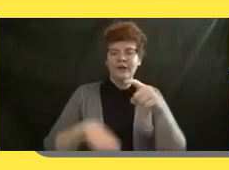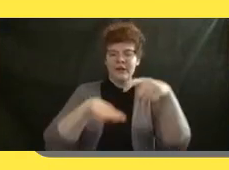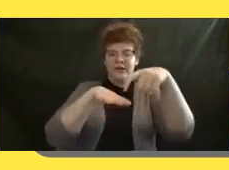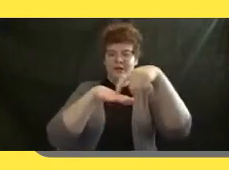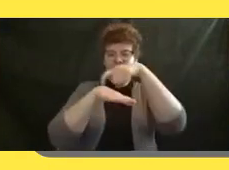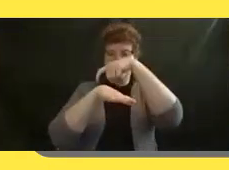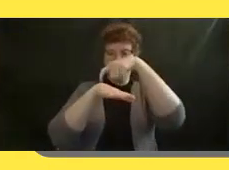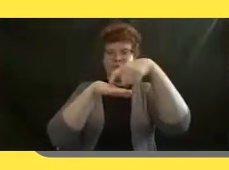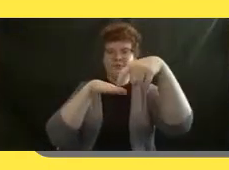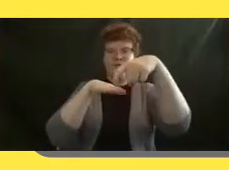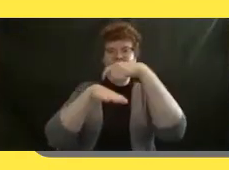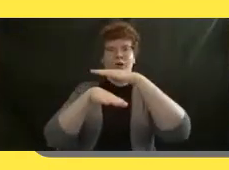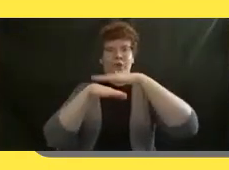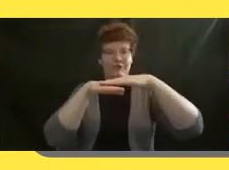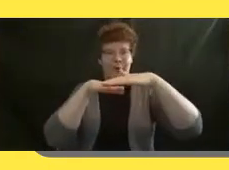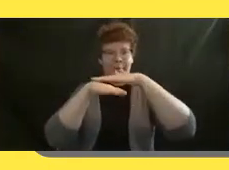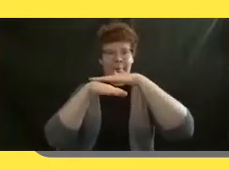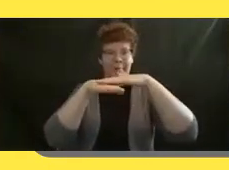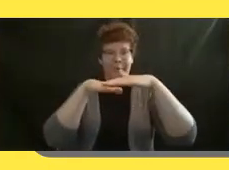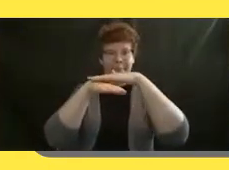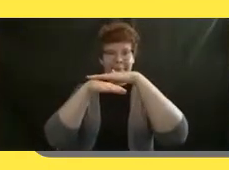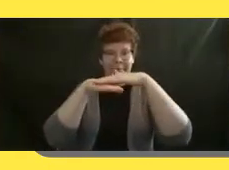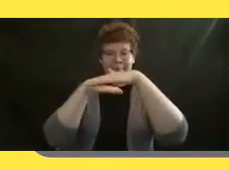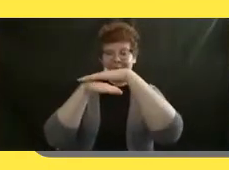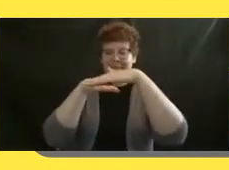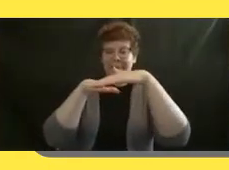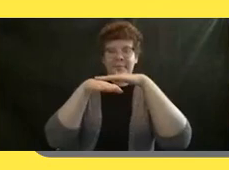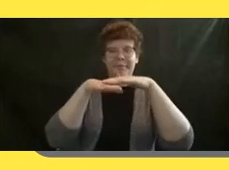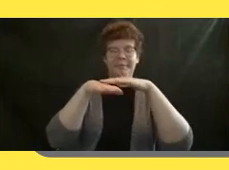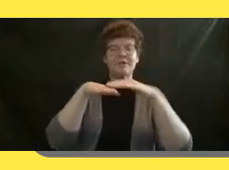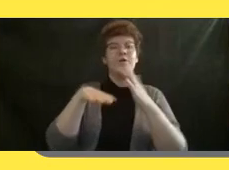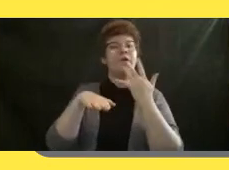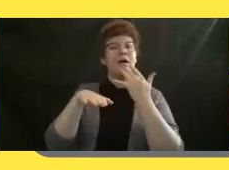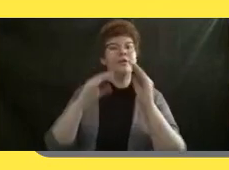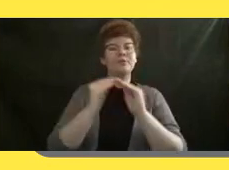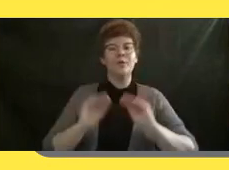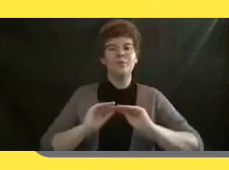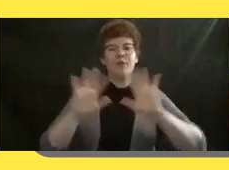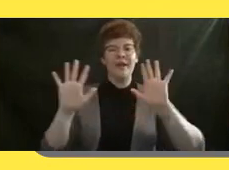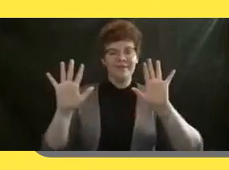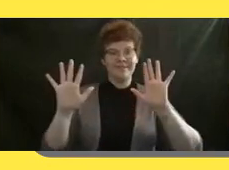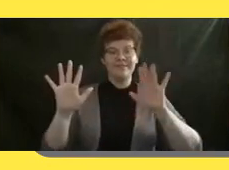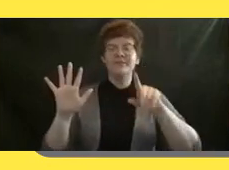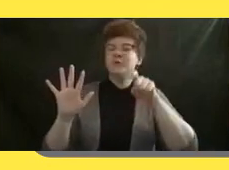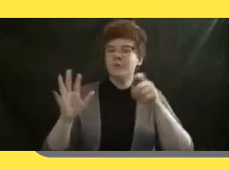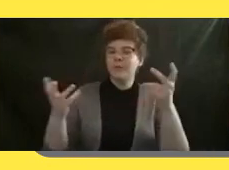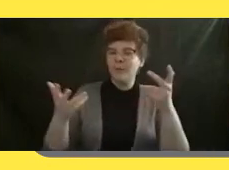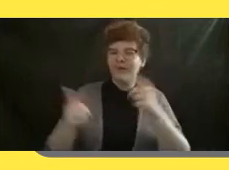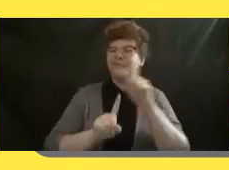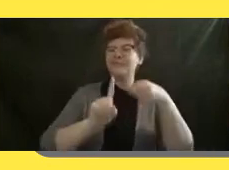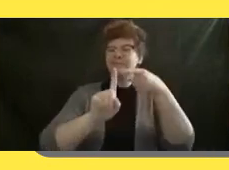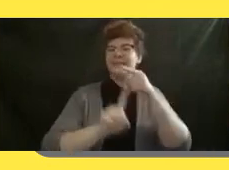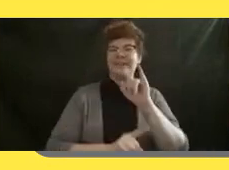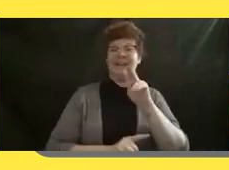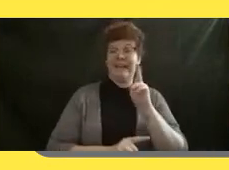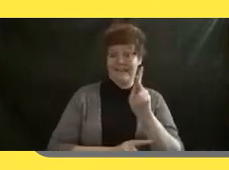brilliant, brighter colors. And so you need to use a specific ink for those types of paper. If